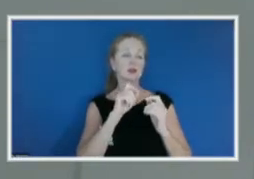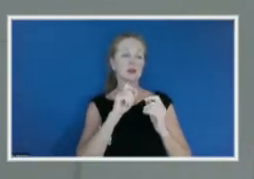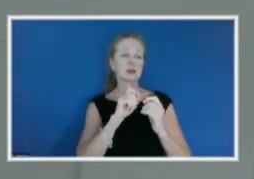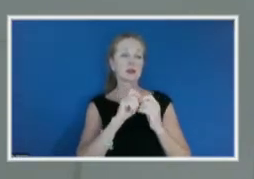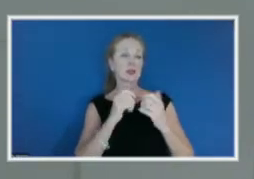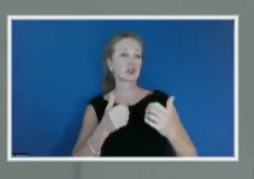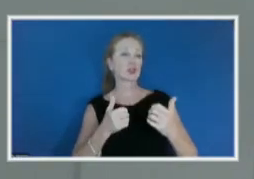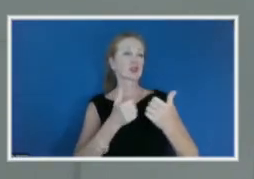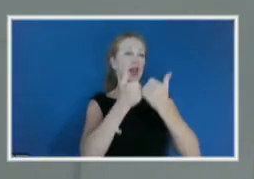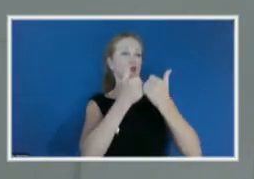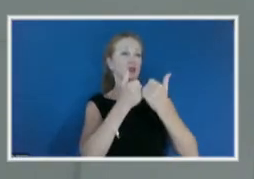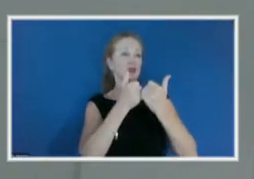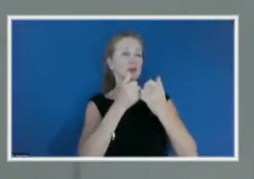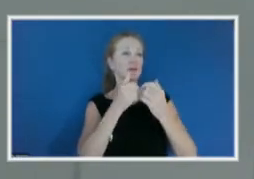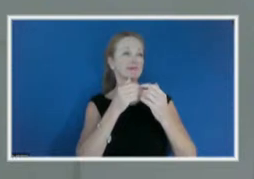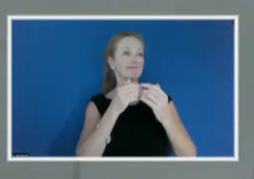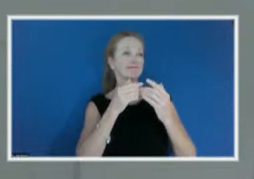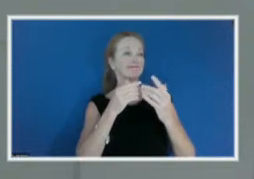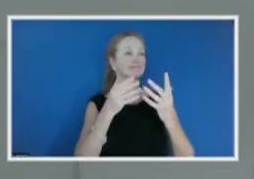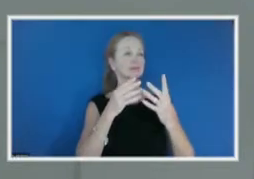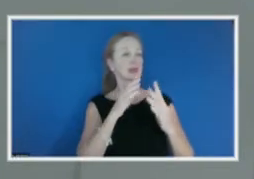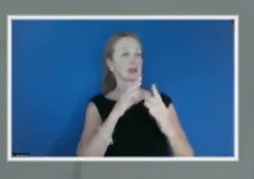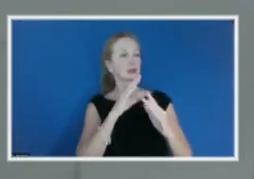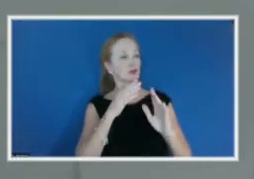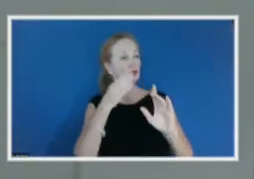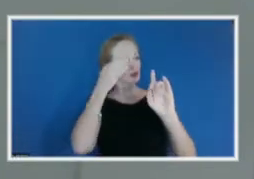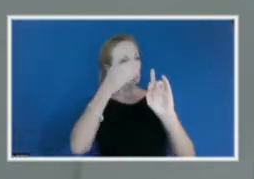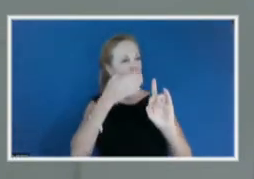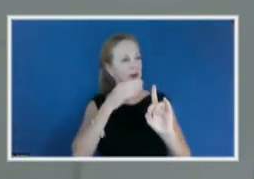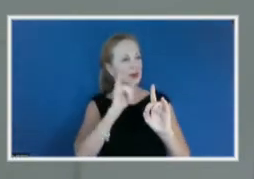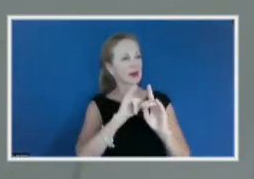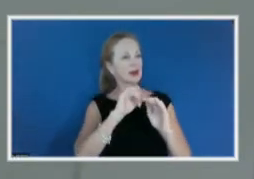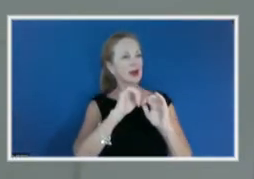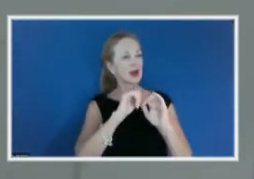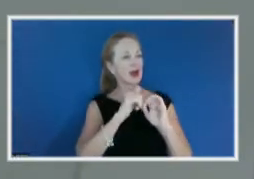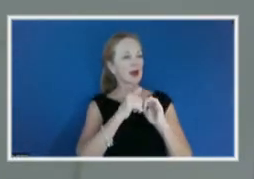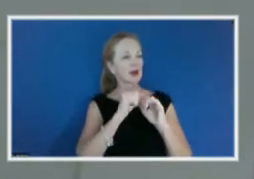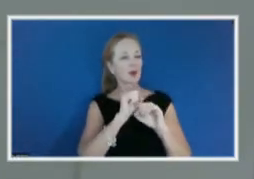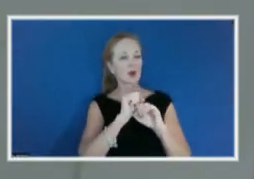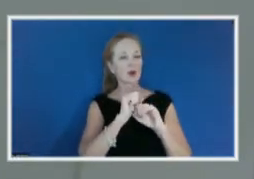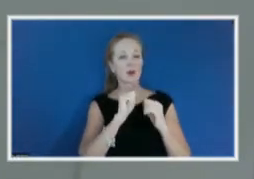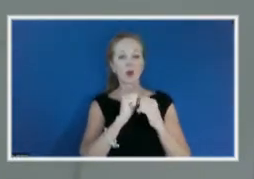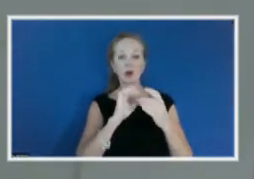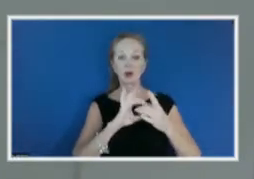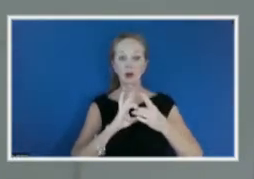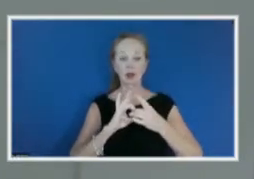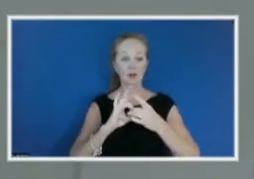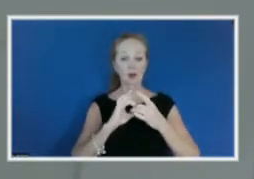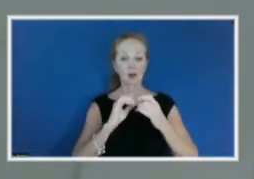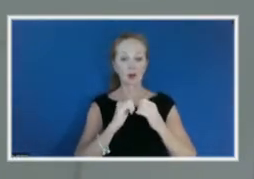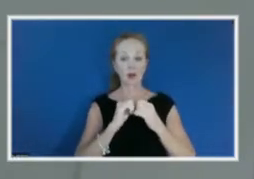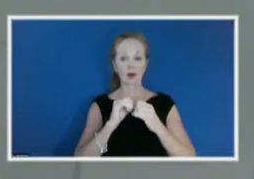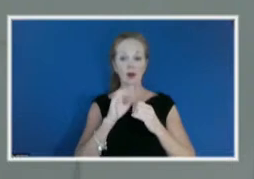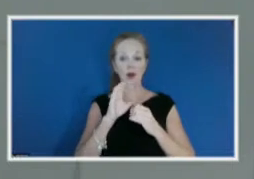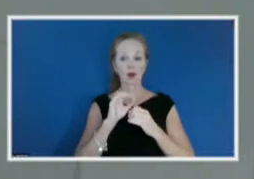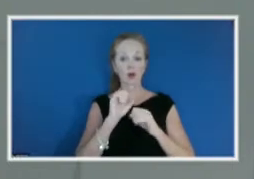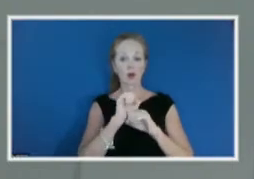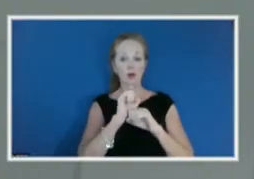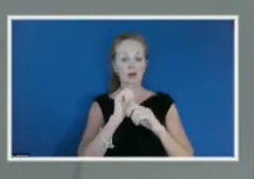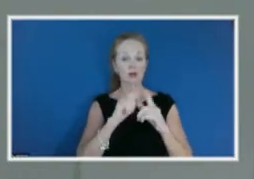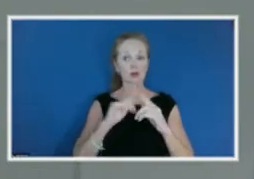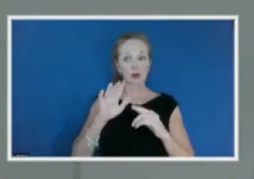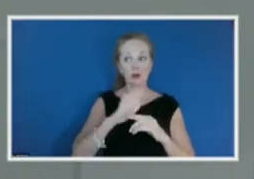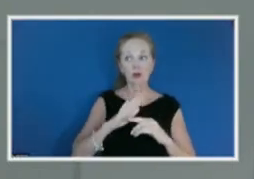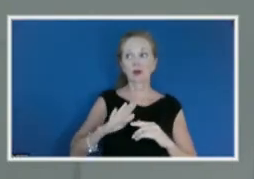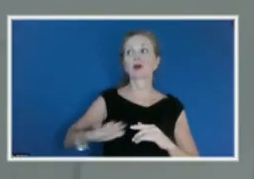can you speak to them, and how might we work more collaboratively with our colleagues across governments beyond